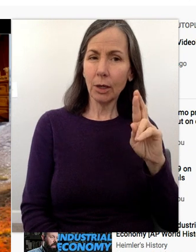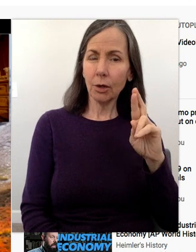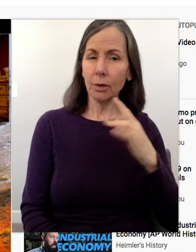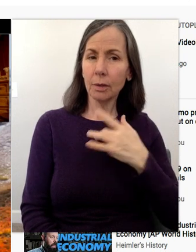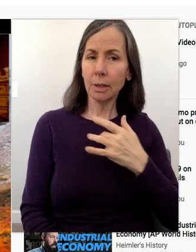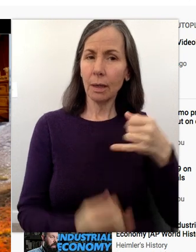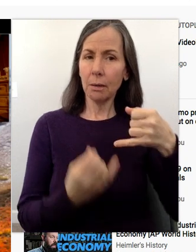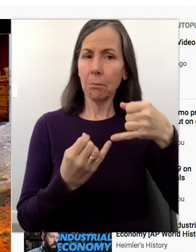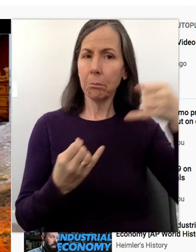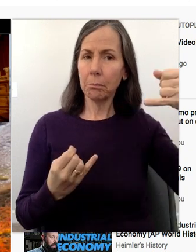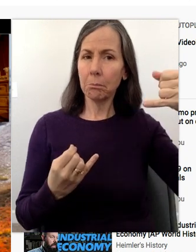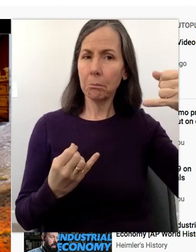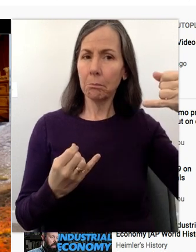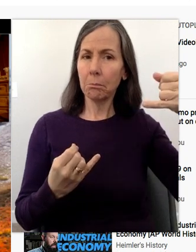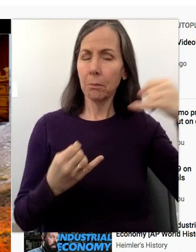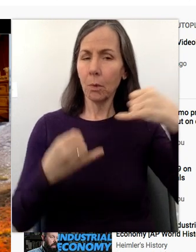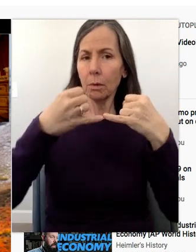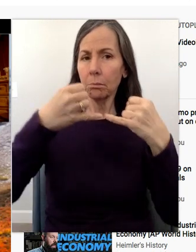So